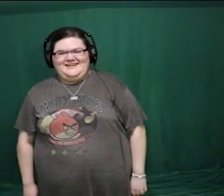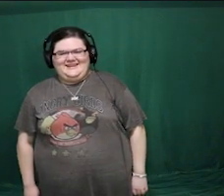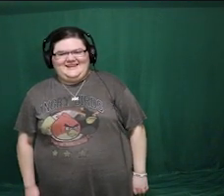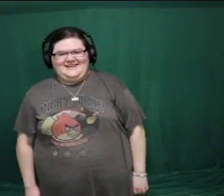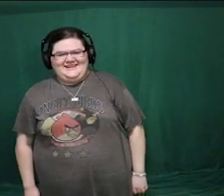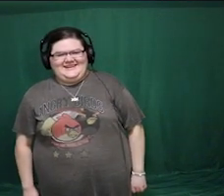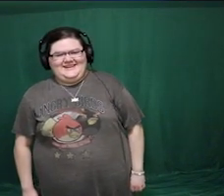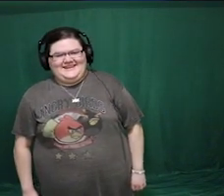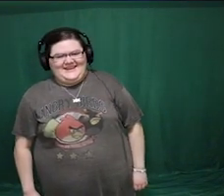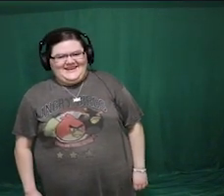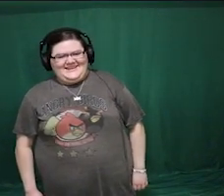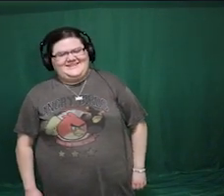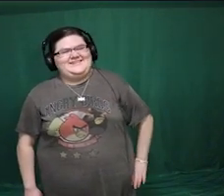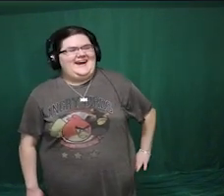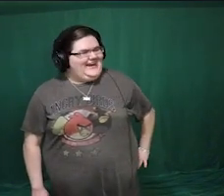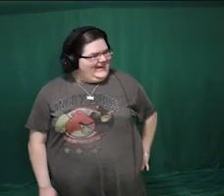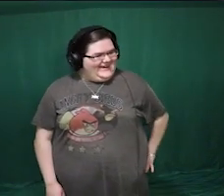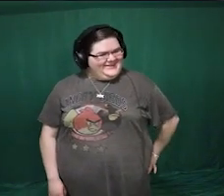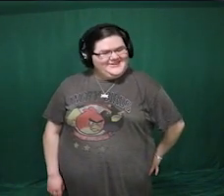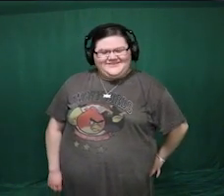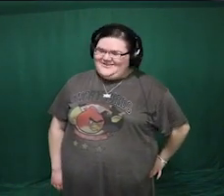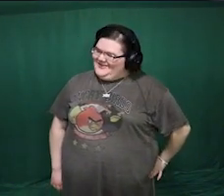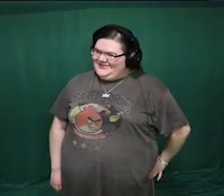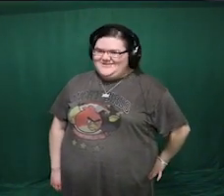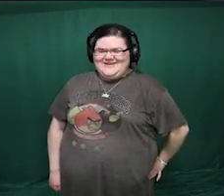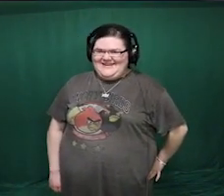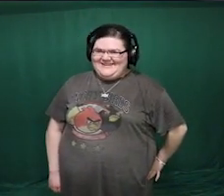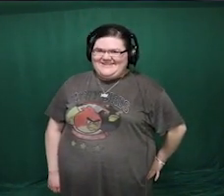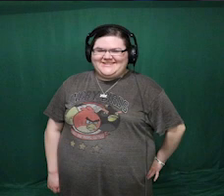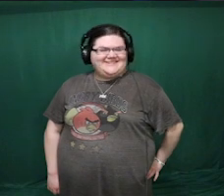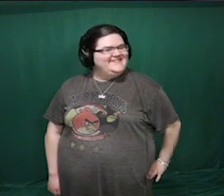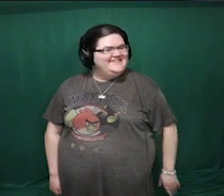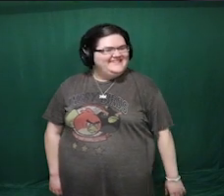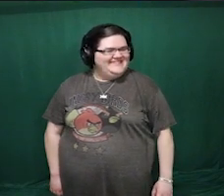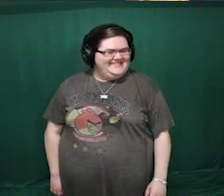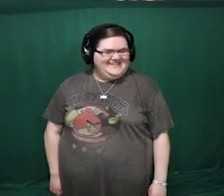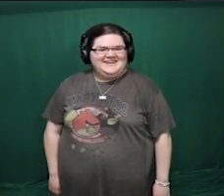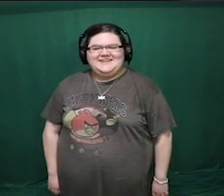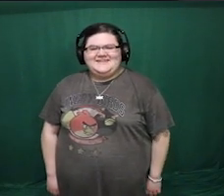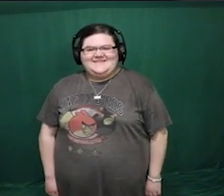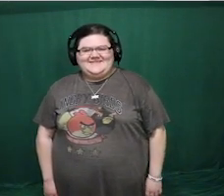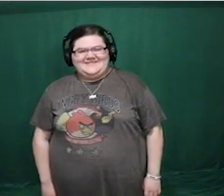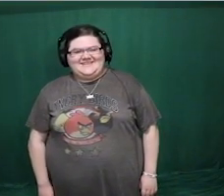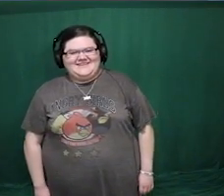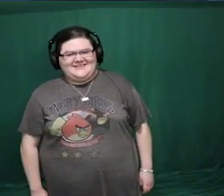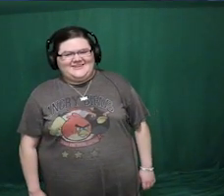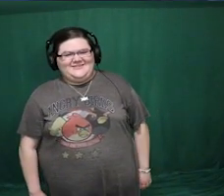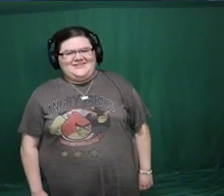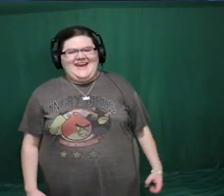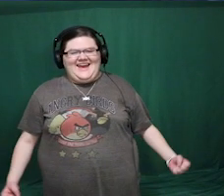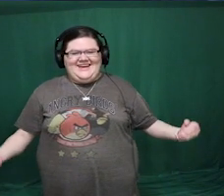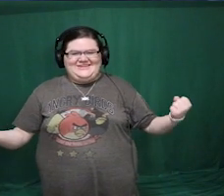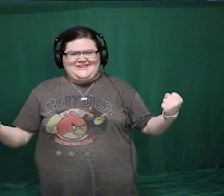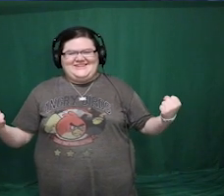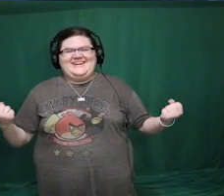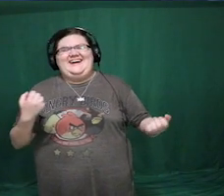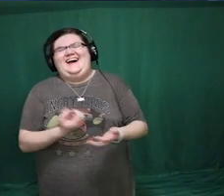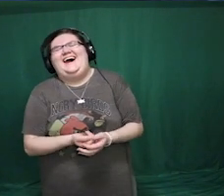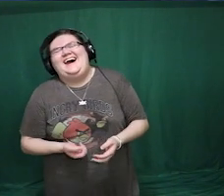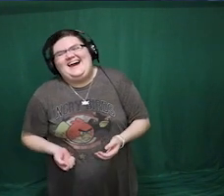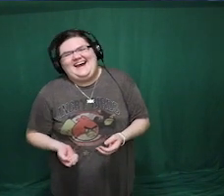Amazing. Way to earn those bonus points. Yes, of course, Bez. Give him the dead ones, give him the dead ones. Dead ones,